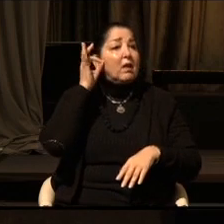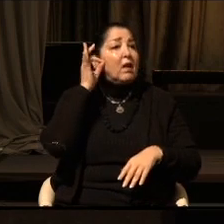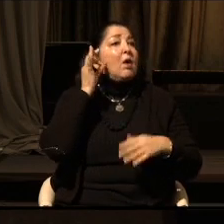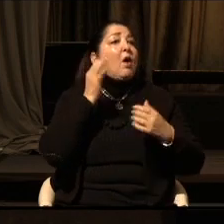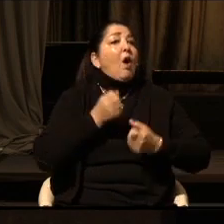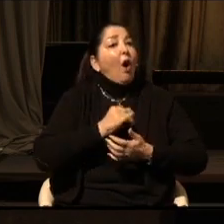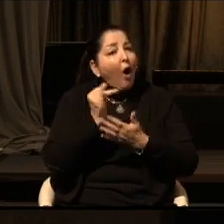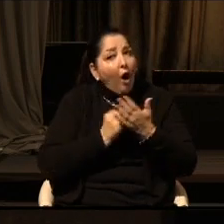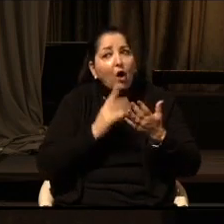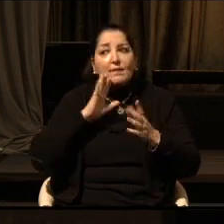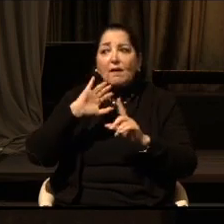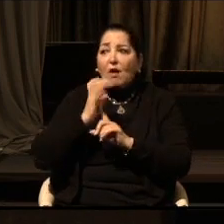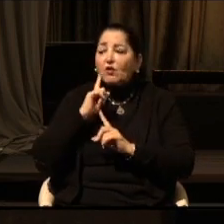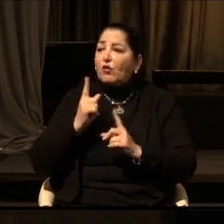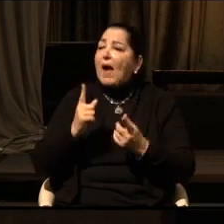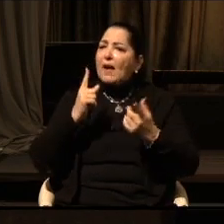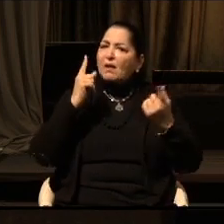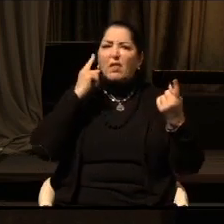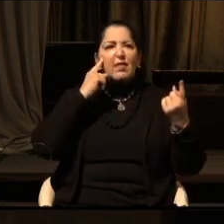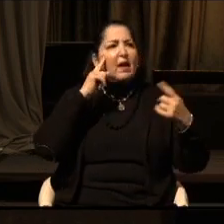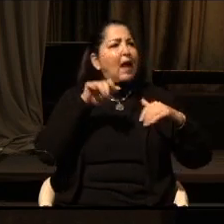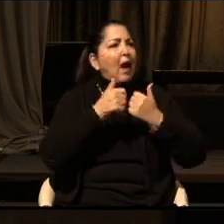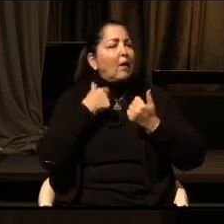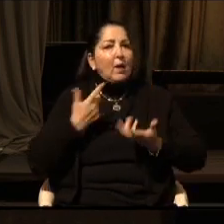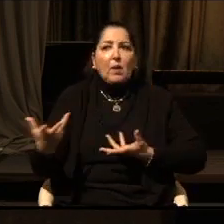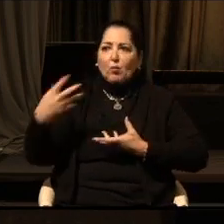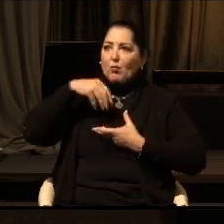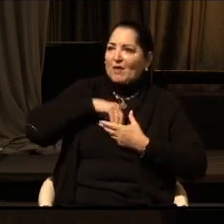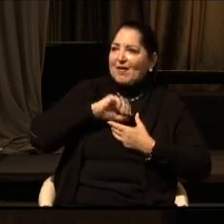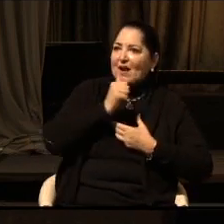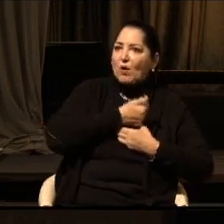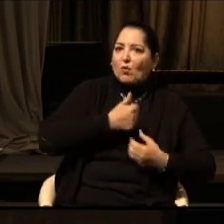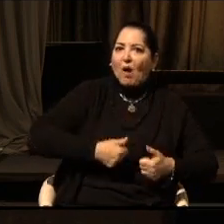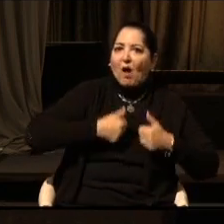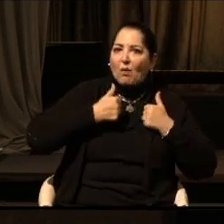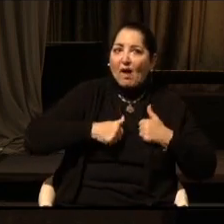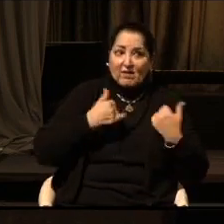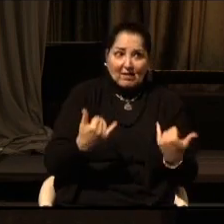that into our contemporary lives.